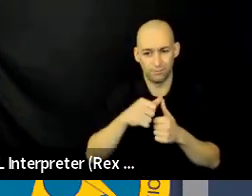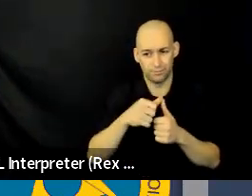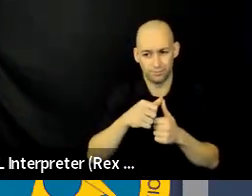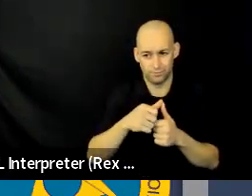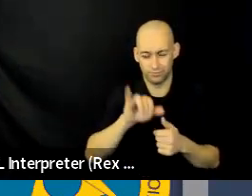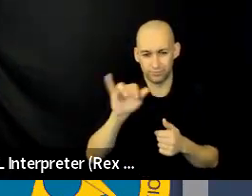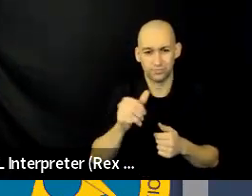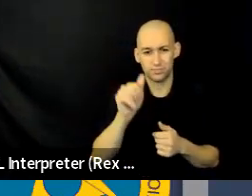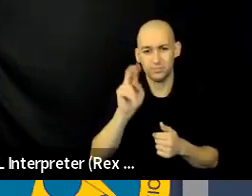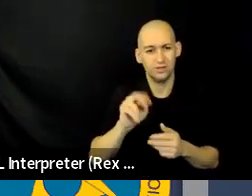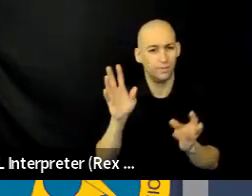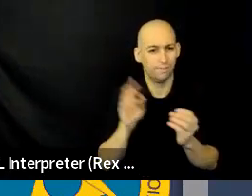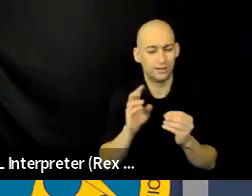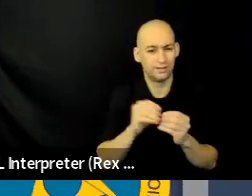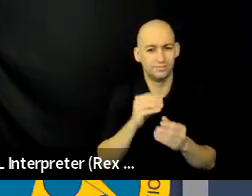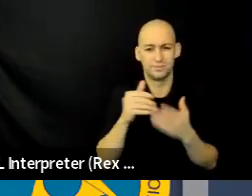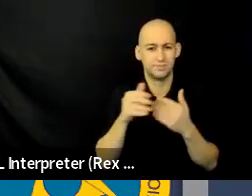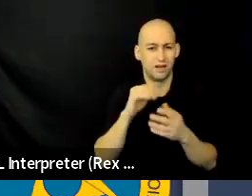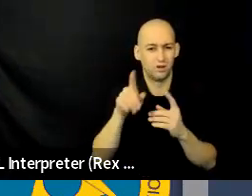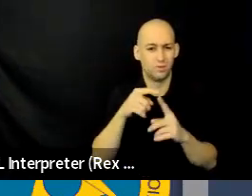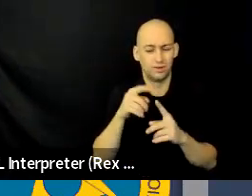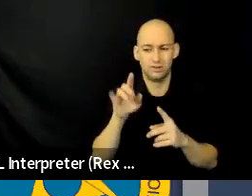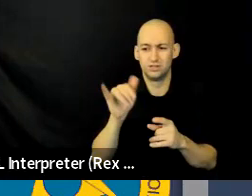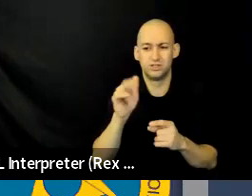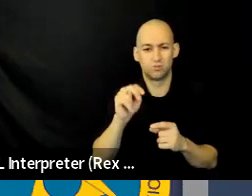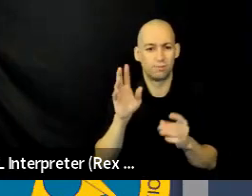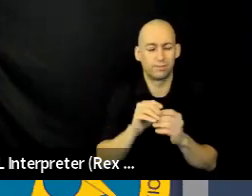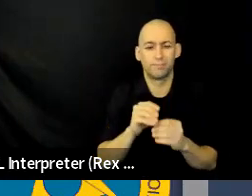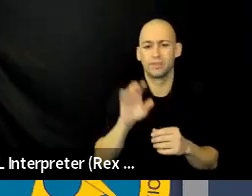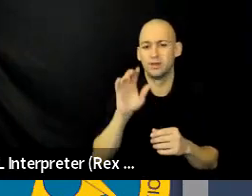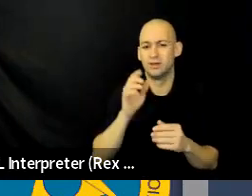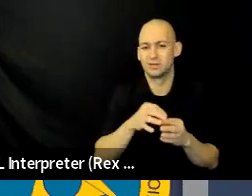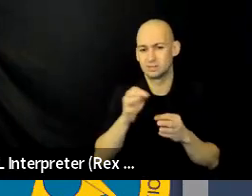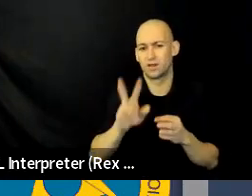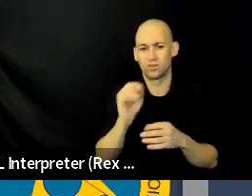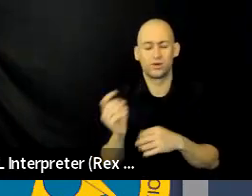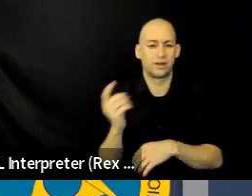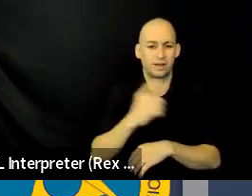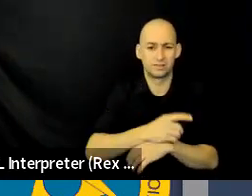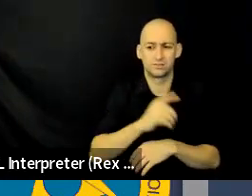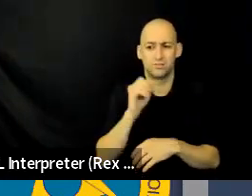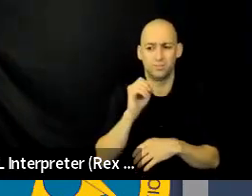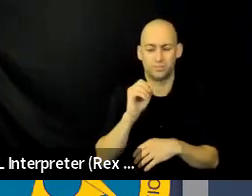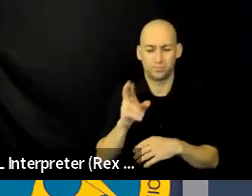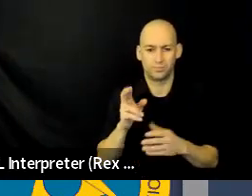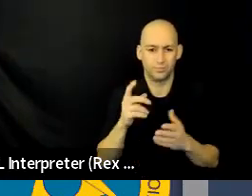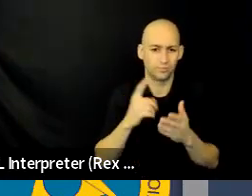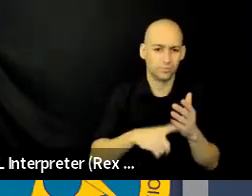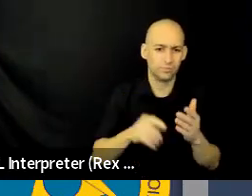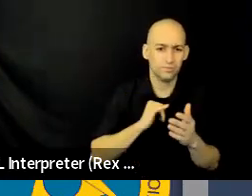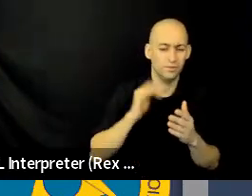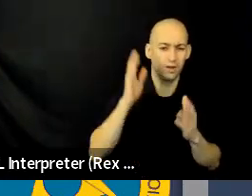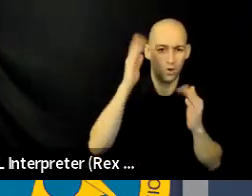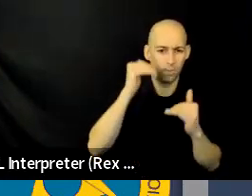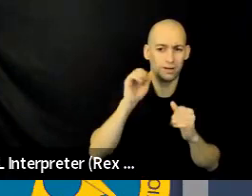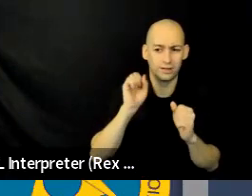January is. meeting is, yes. But if we may extend this to 30 days for what I would hope can be